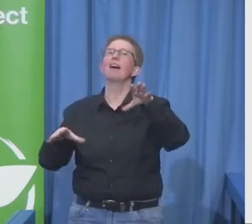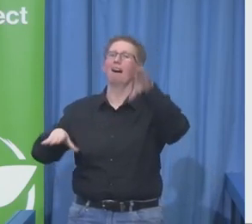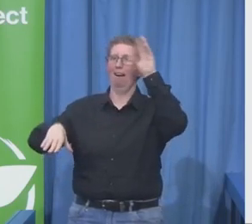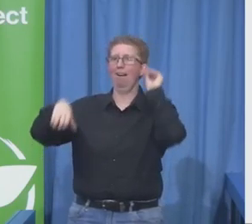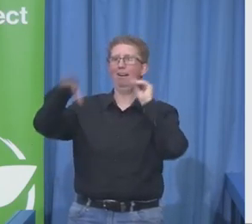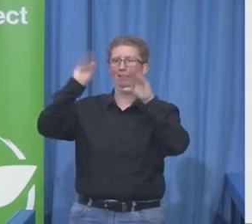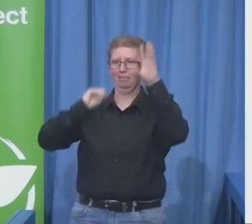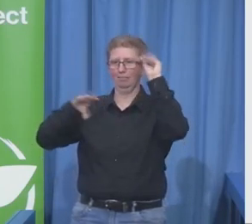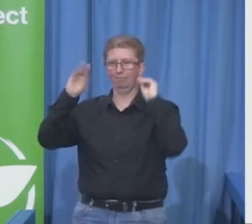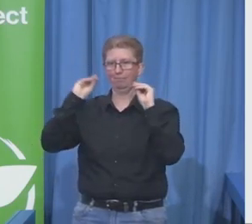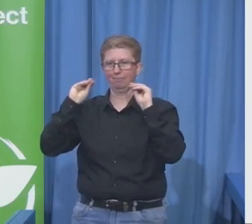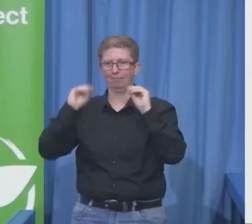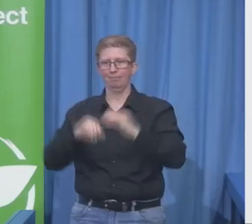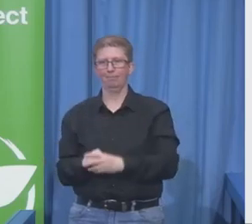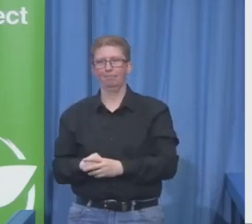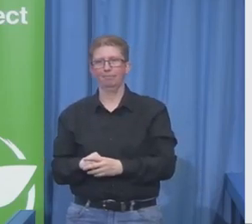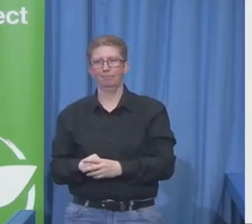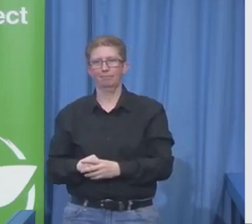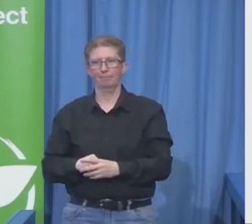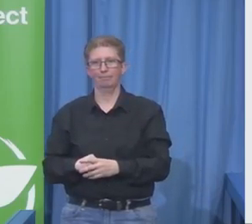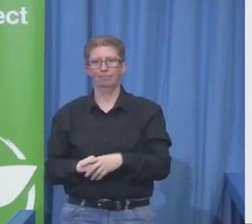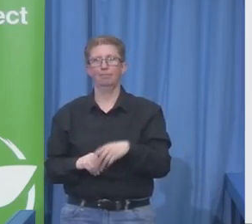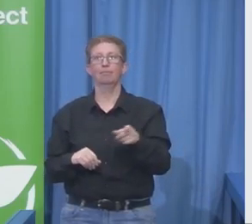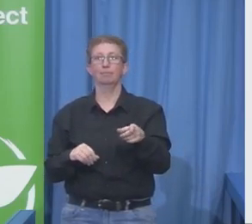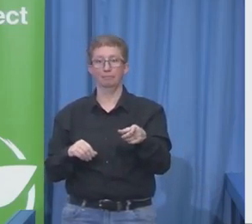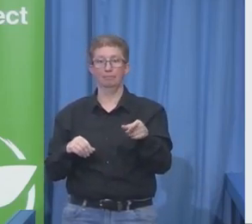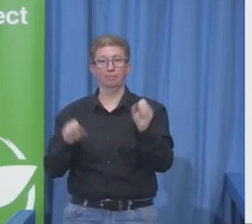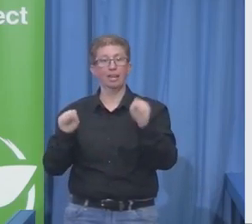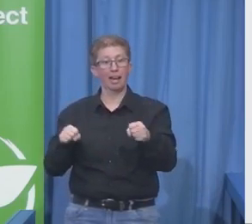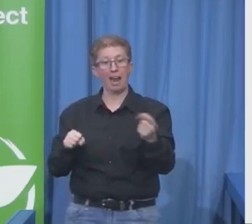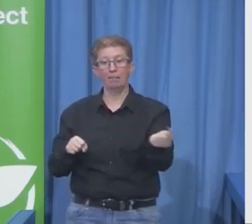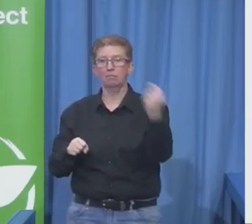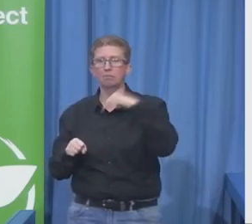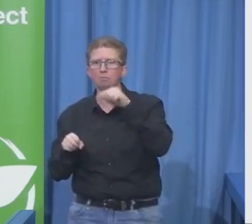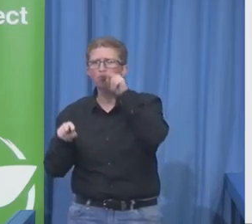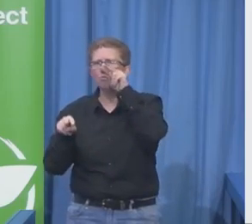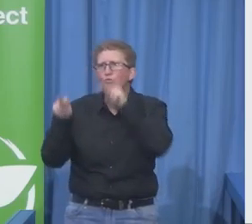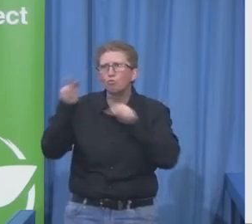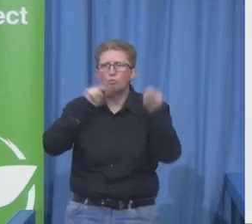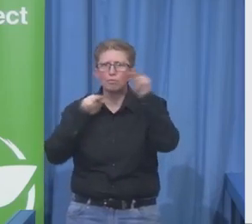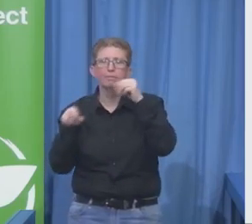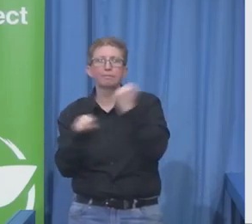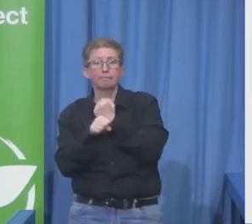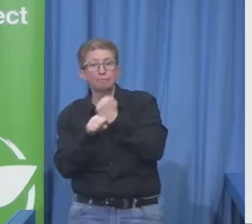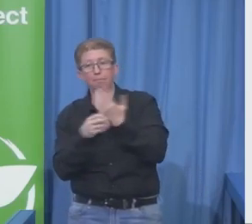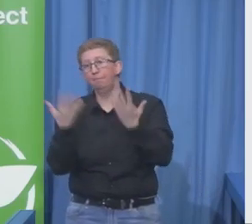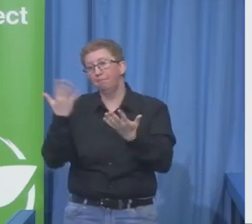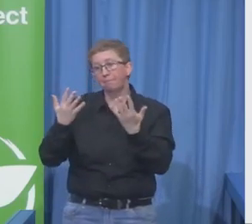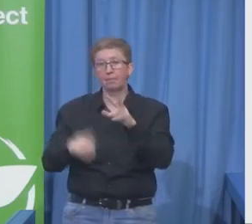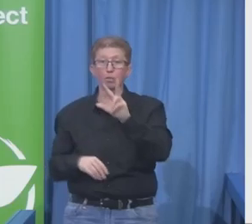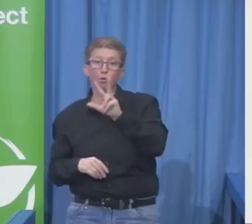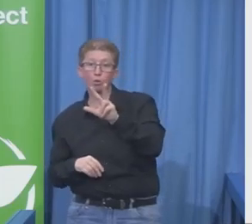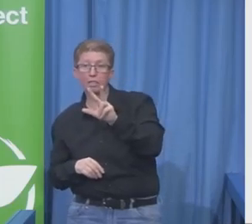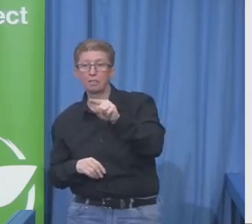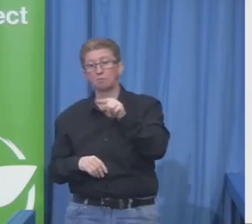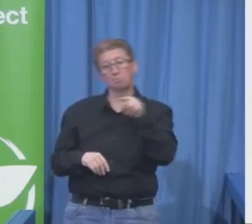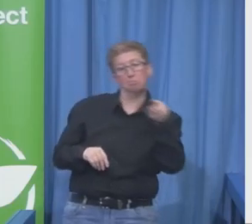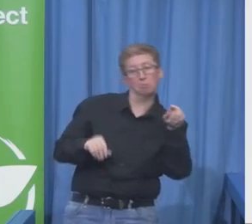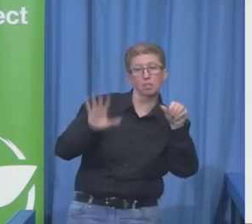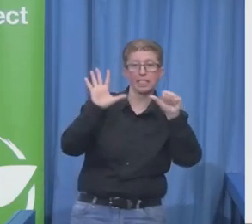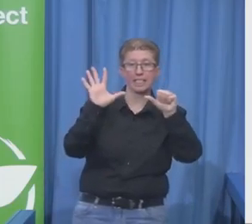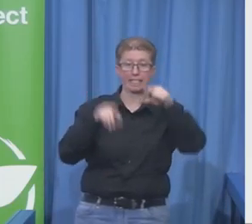in these roles. The impact that we have created by doing all of this is we have now close